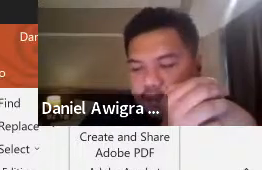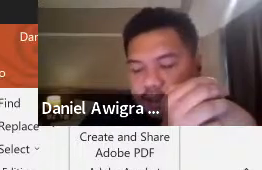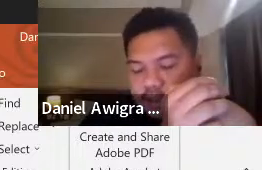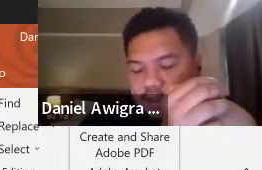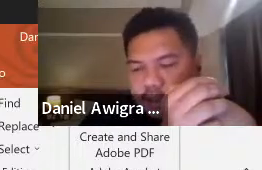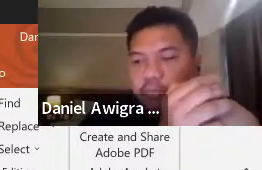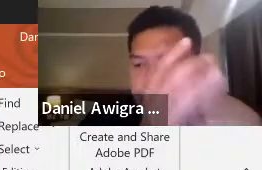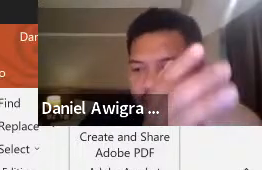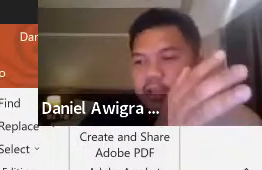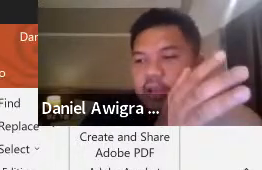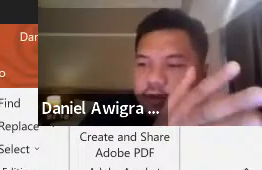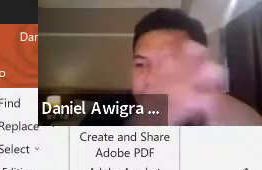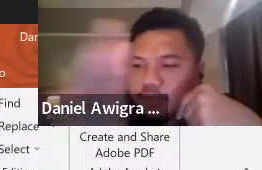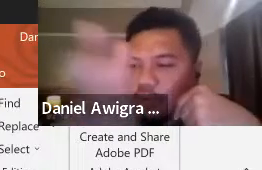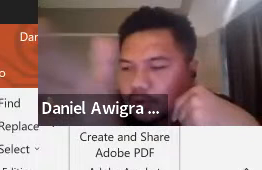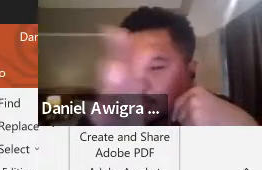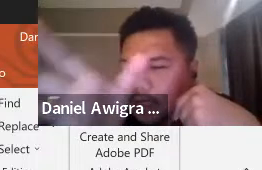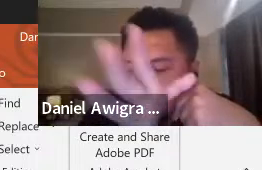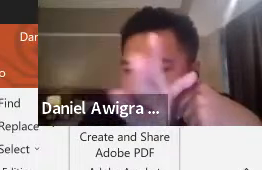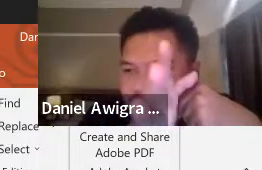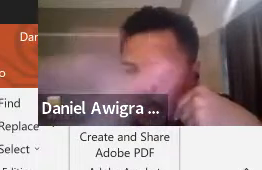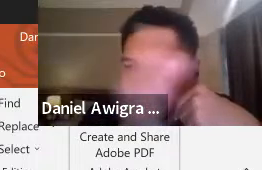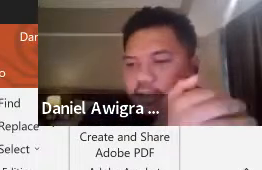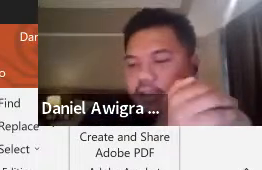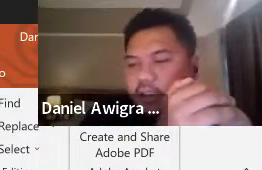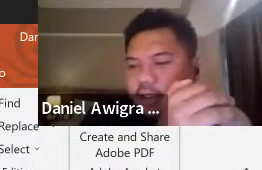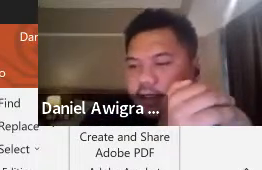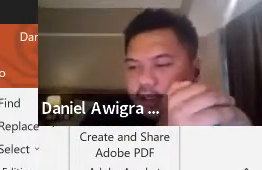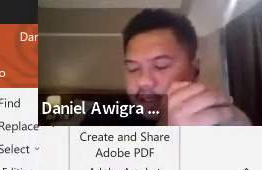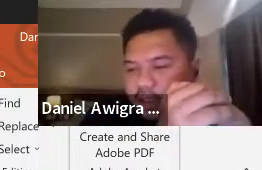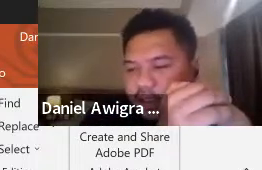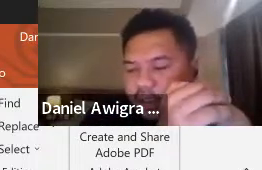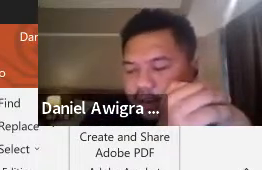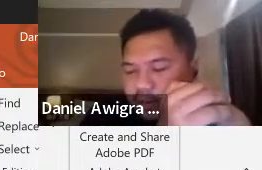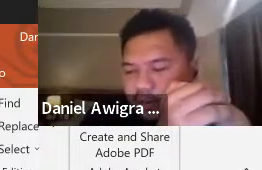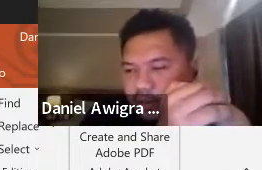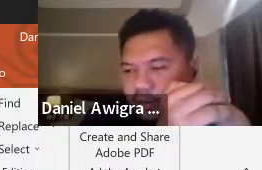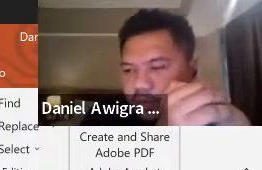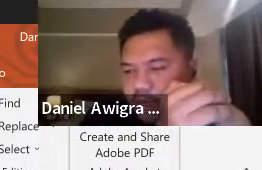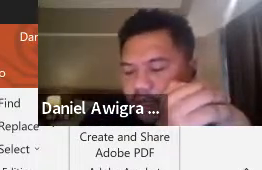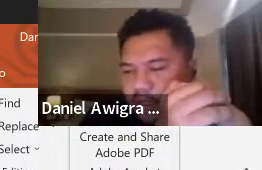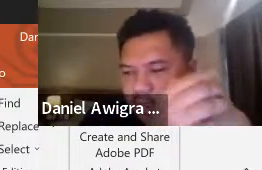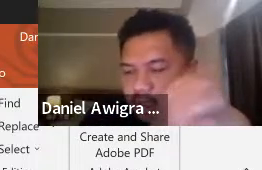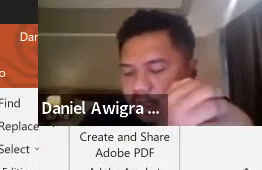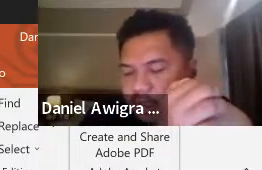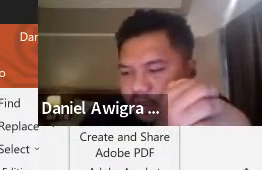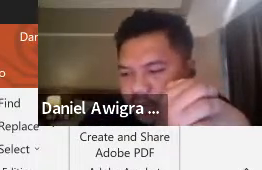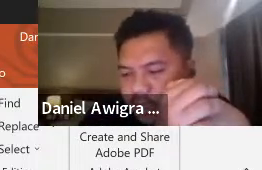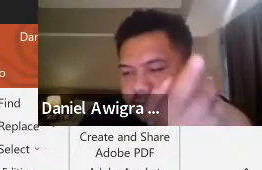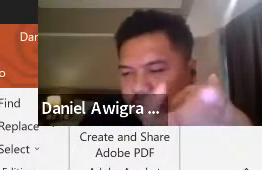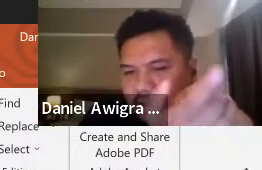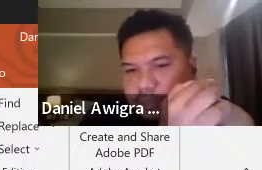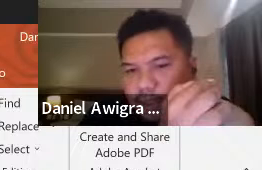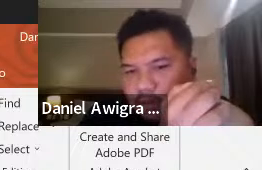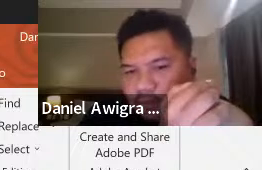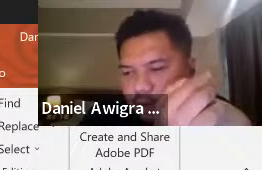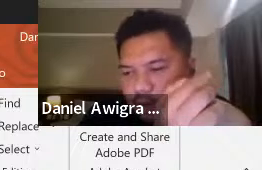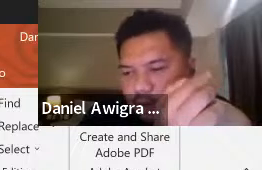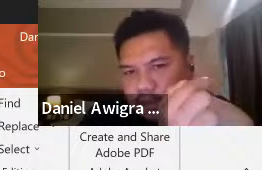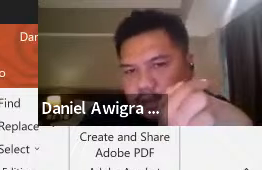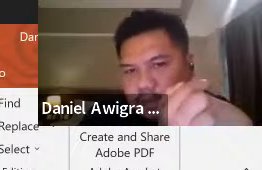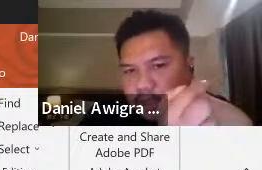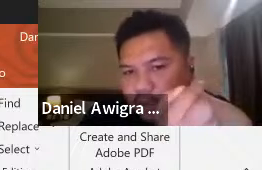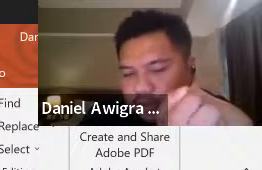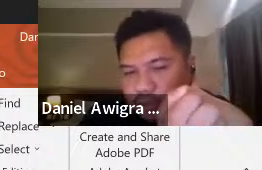our jurisdiction, but we have to also can challenge the those who are really as a gatekeeper